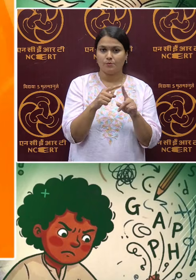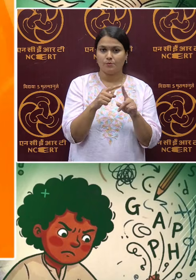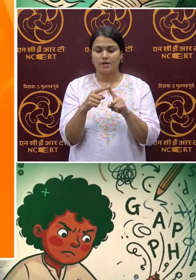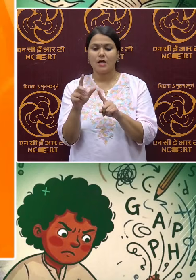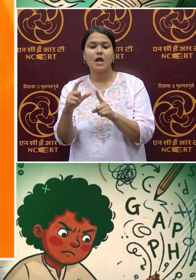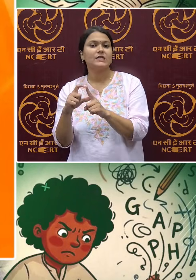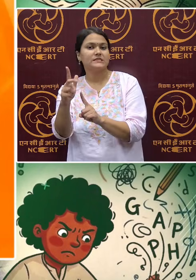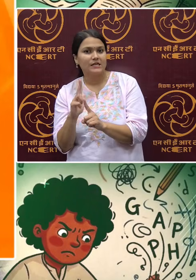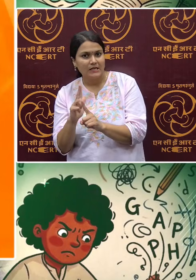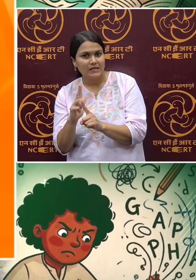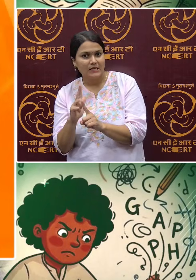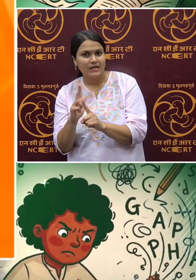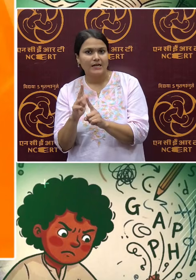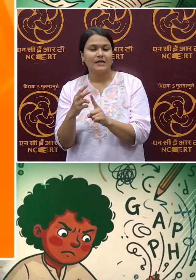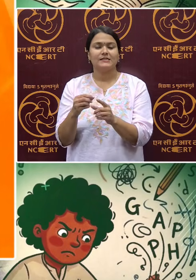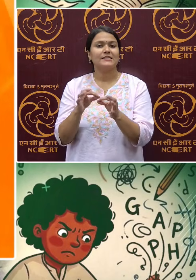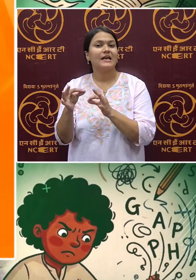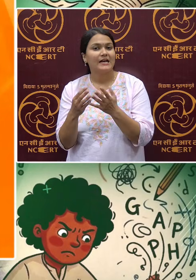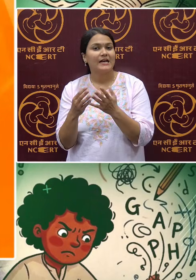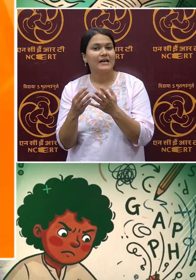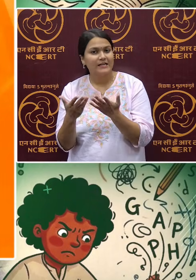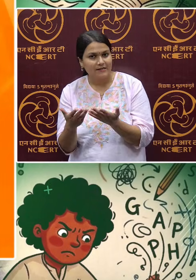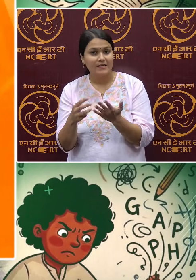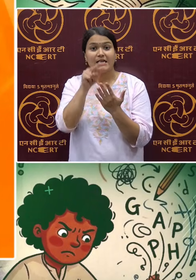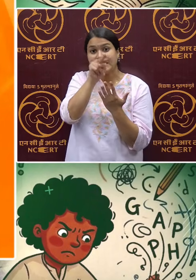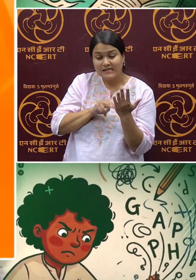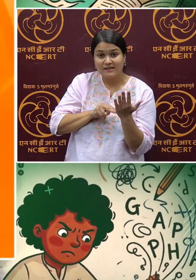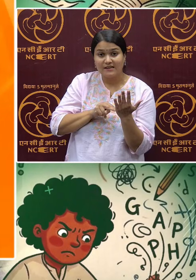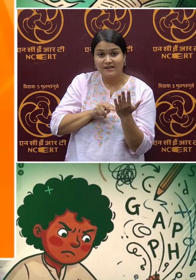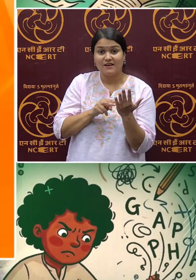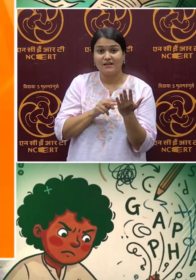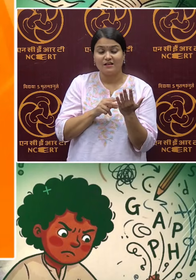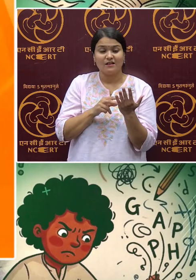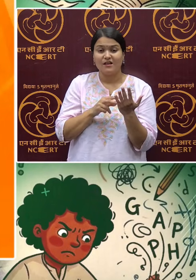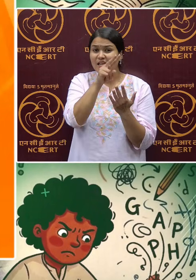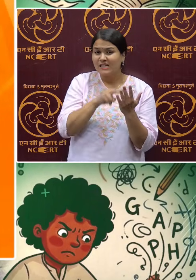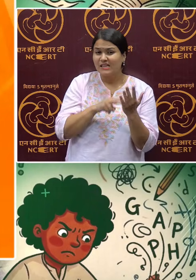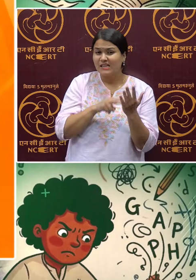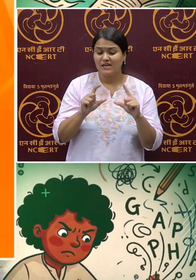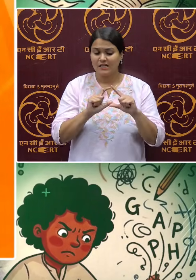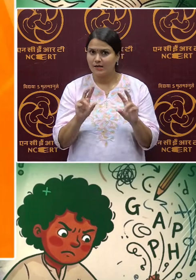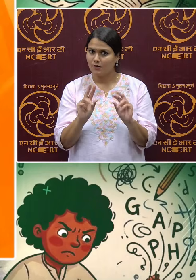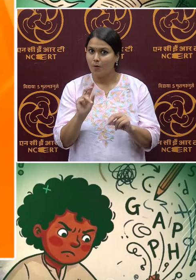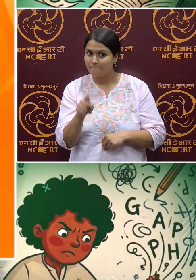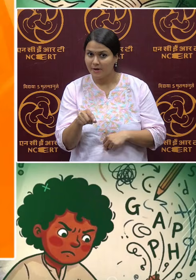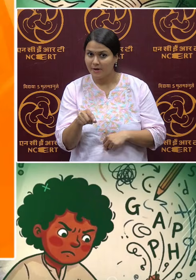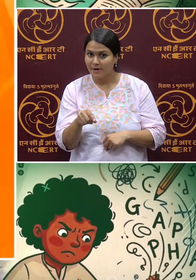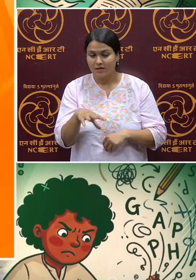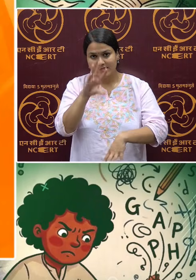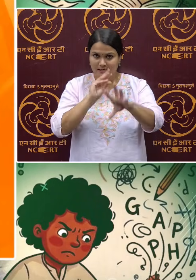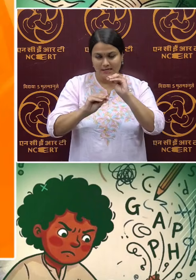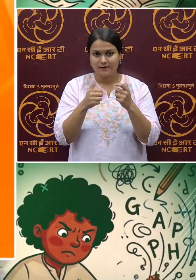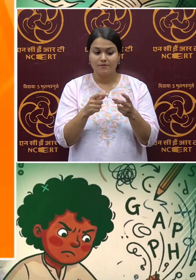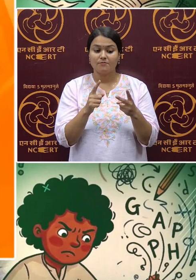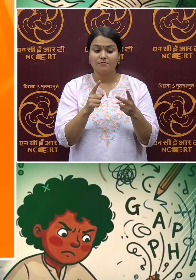you what is invention, could explain. His reading is not fluent, but he's learning to encode. But the